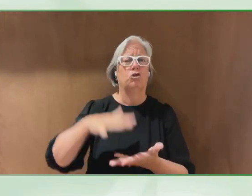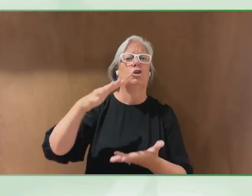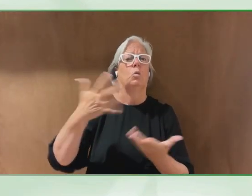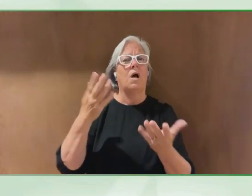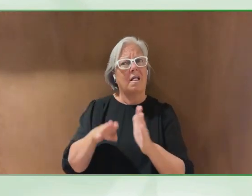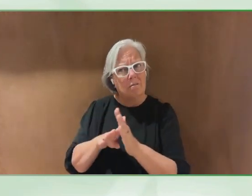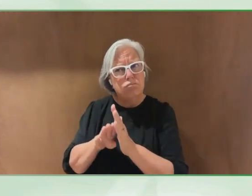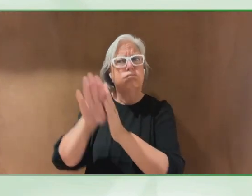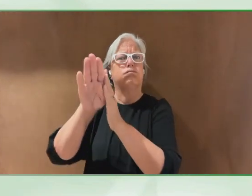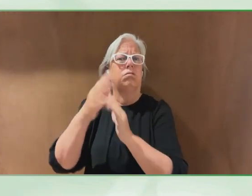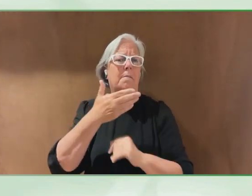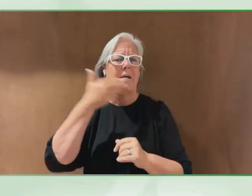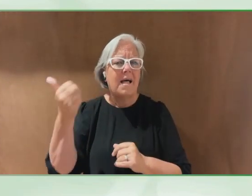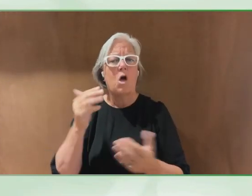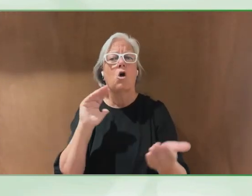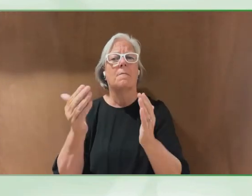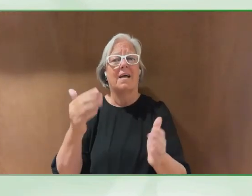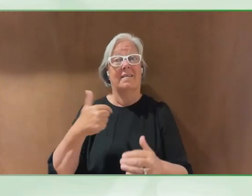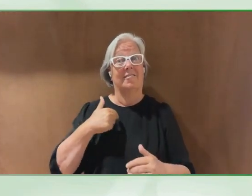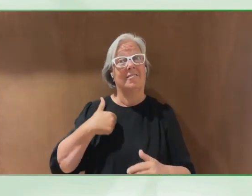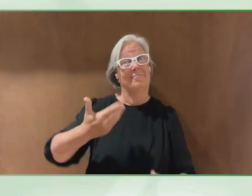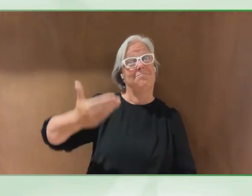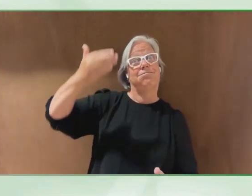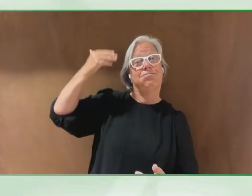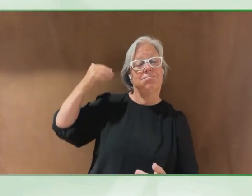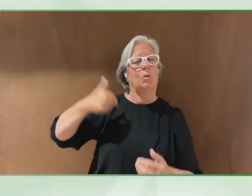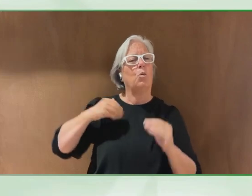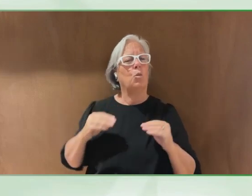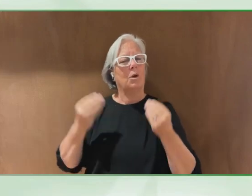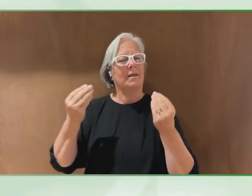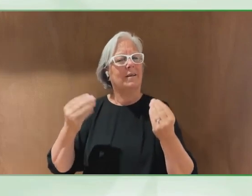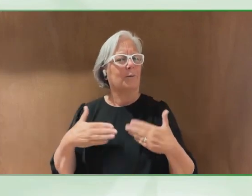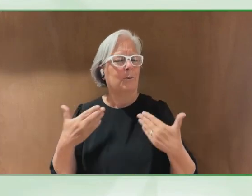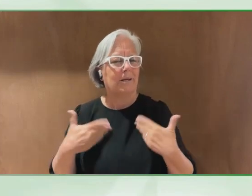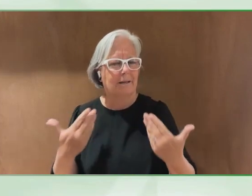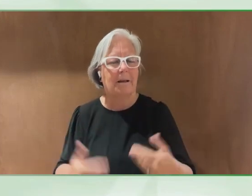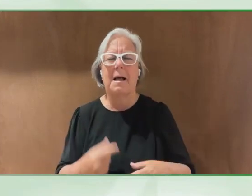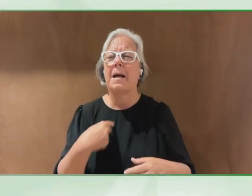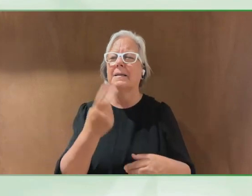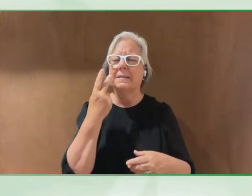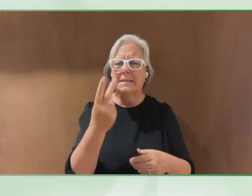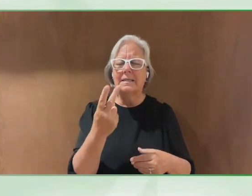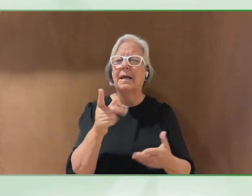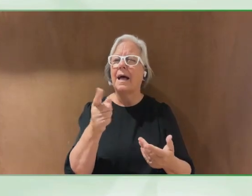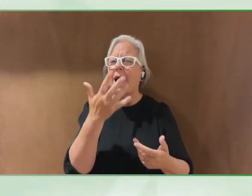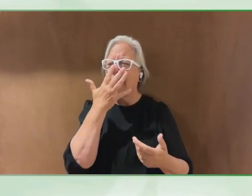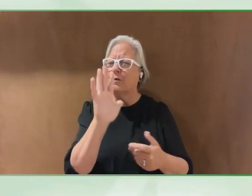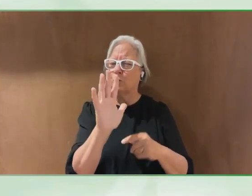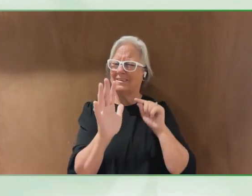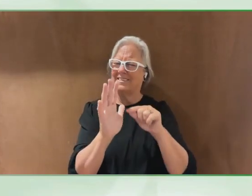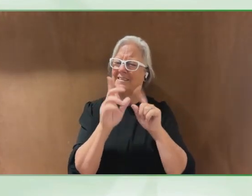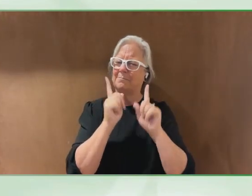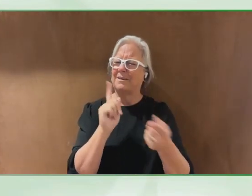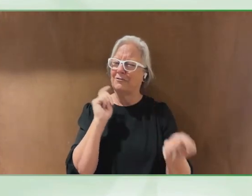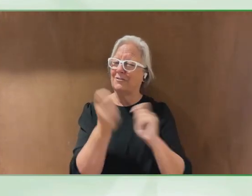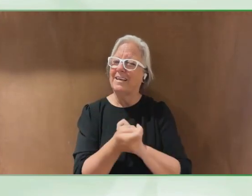we were when we were in our younger days. But one thing is a common thread. The attitude still needs to change. And